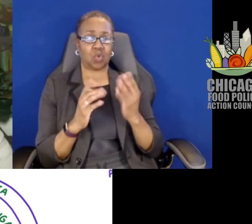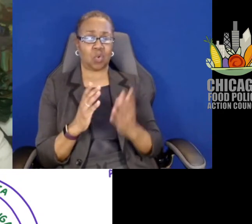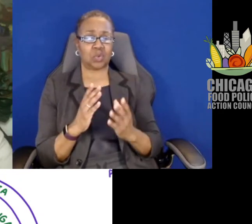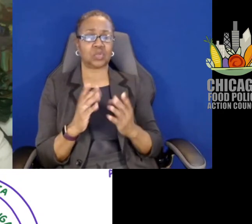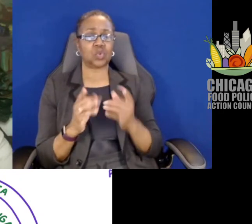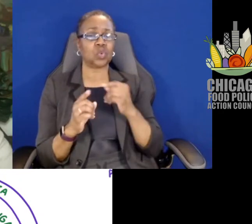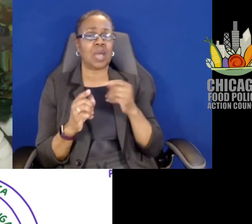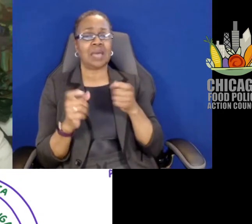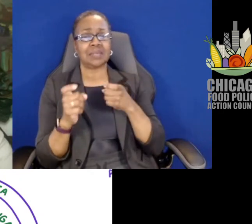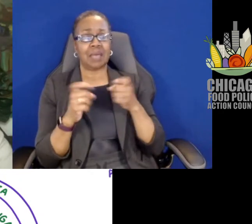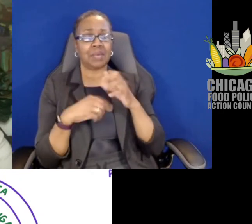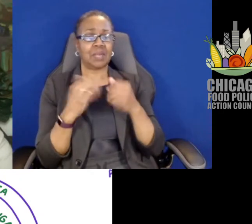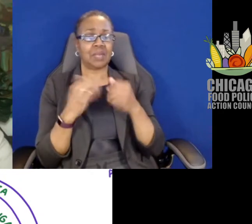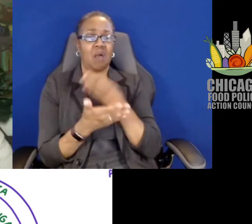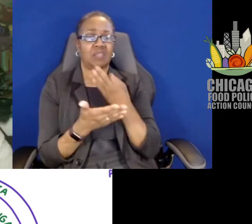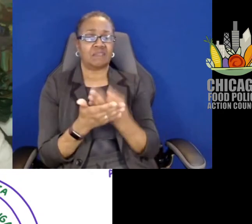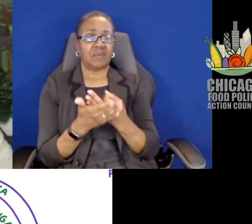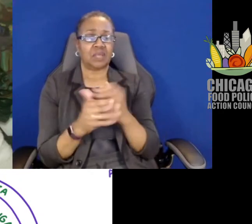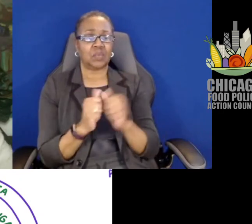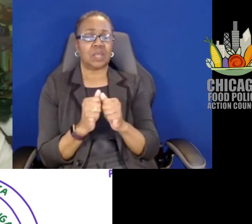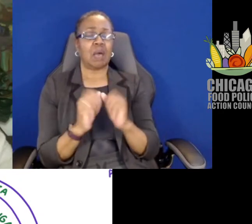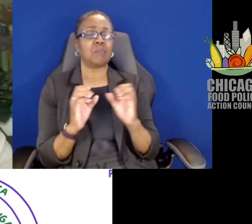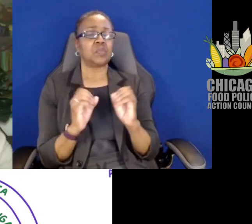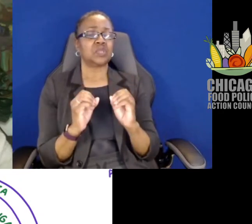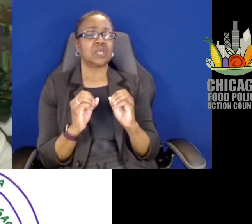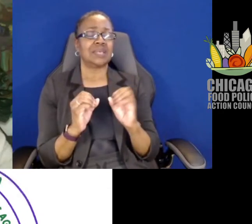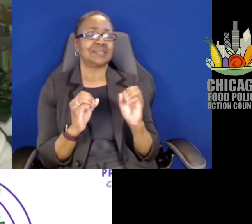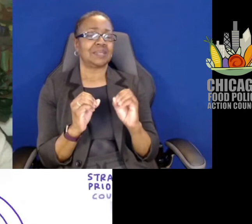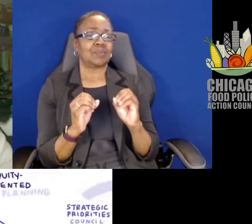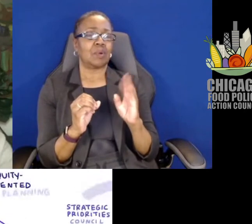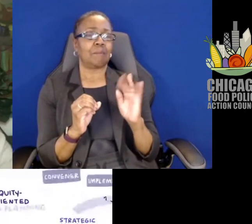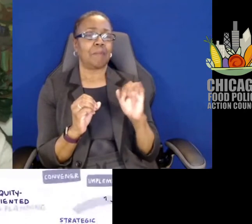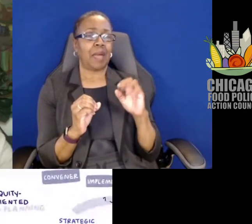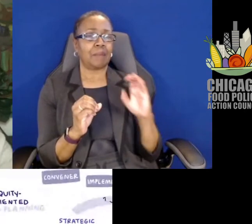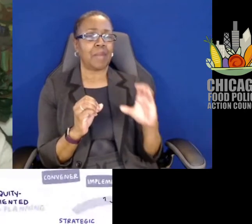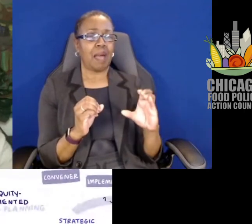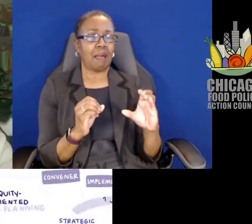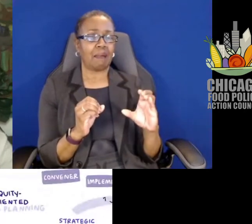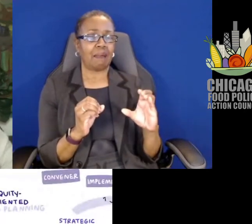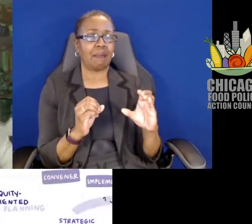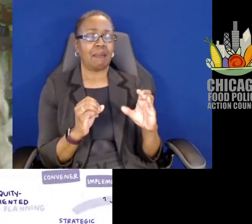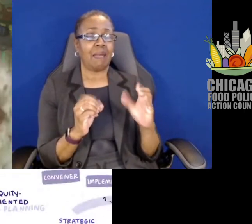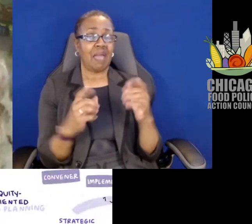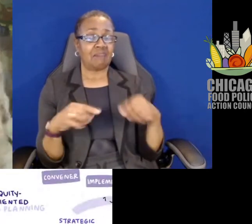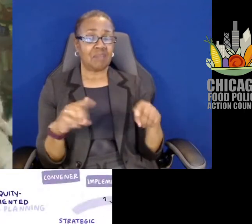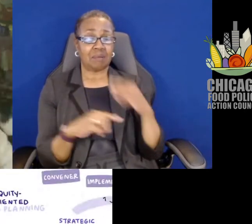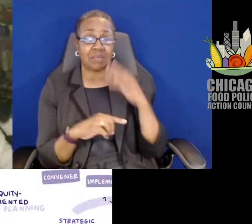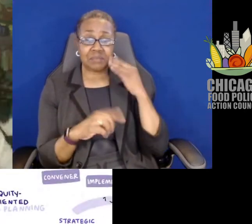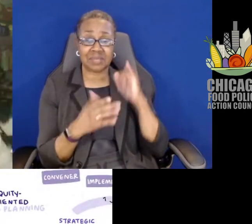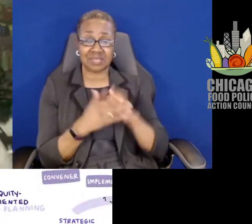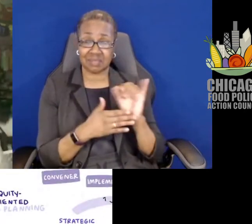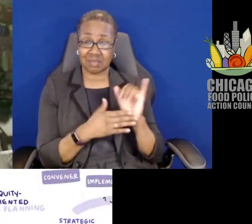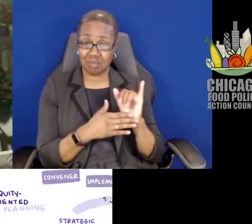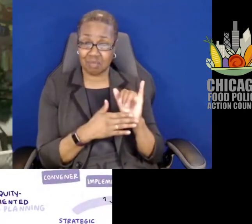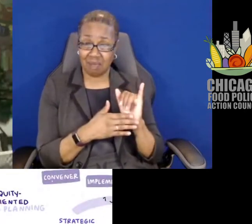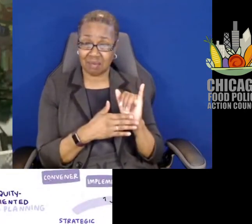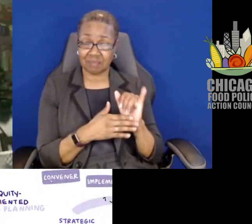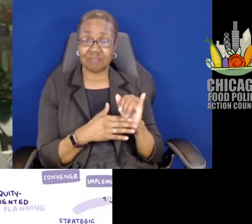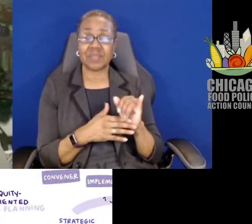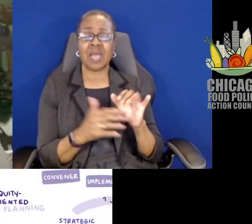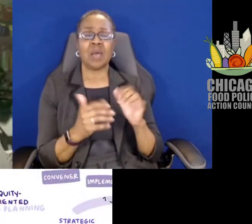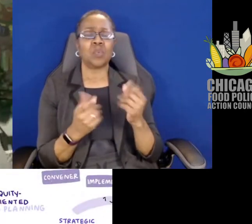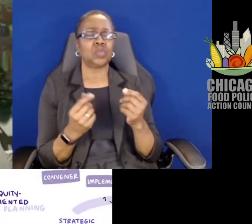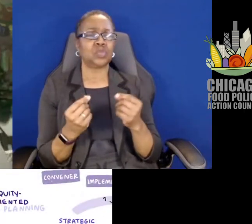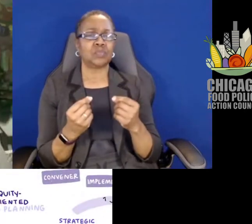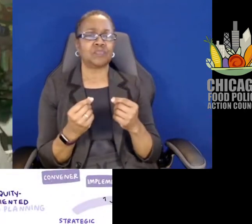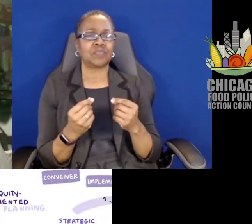How do you navigate this? I'm going to kick this to our expert grower on the panel. No pressure, right?